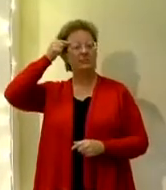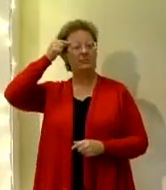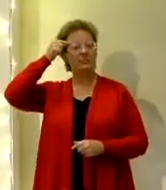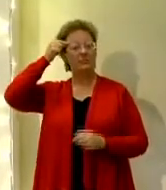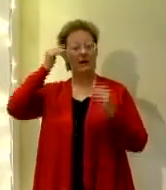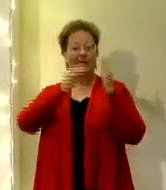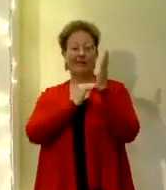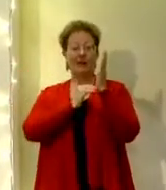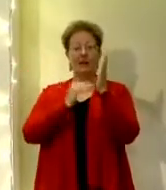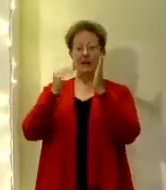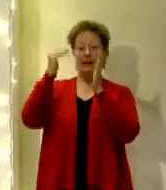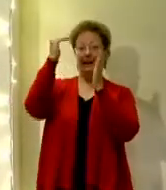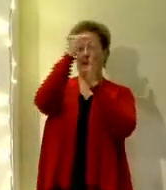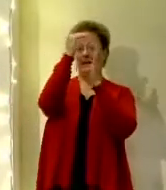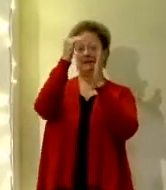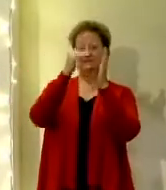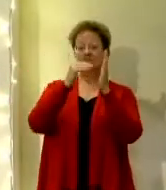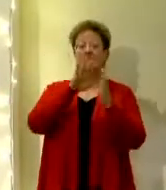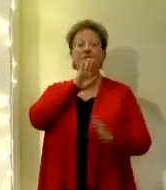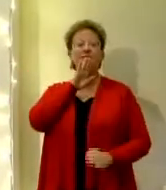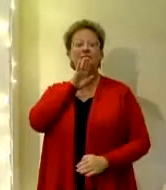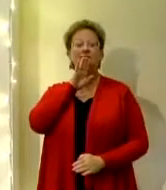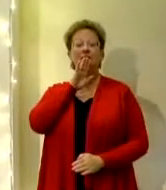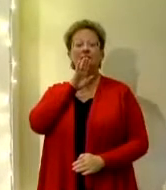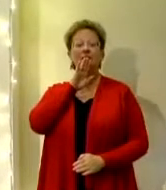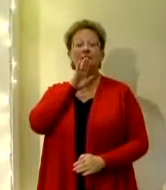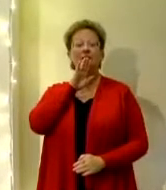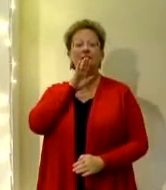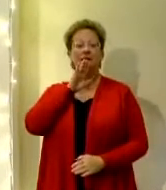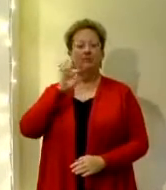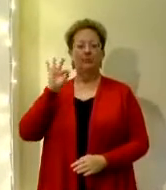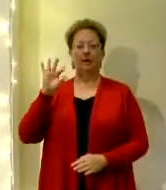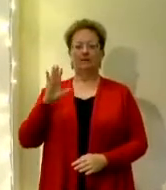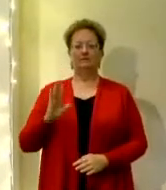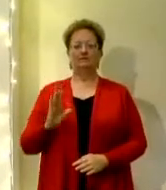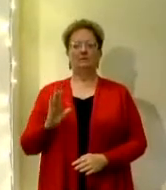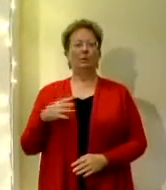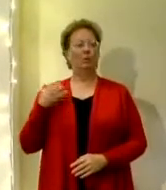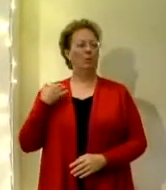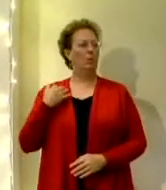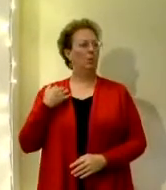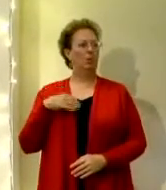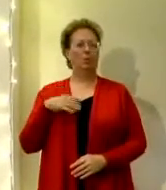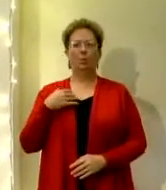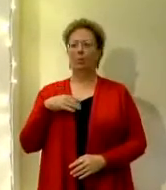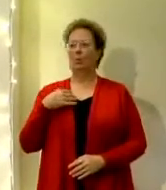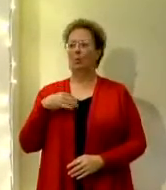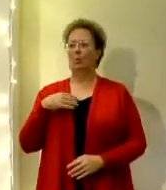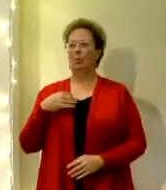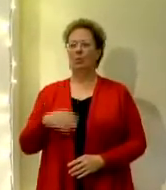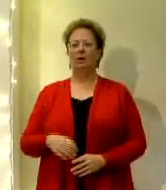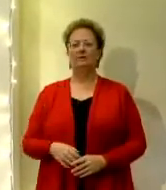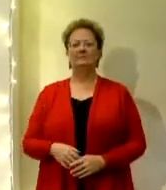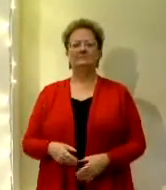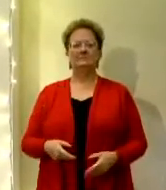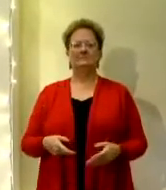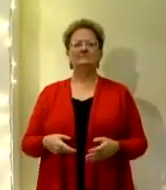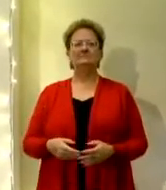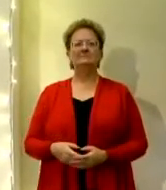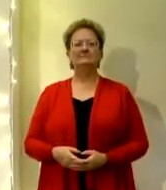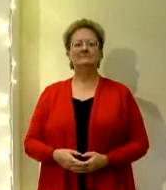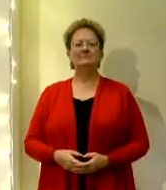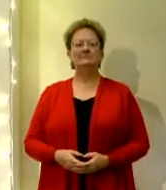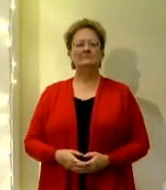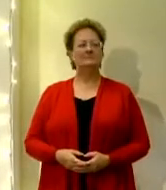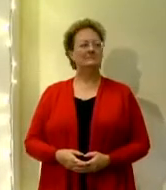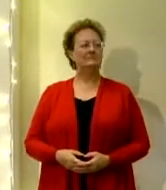that list of people who were frustrating were her pastors. She let us have it. And I